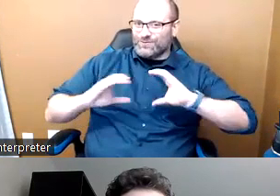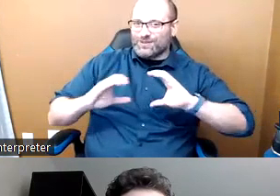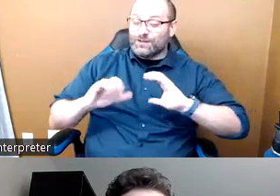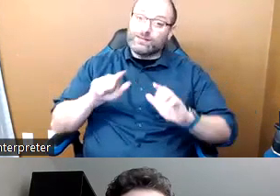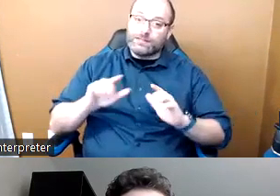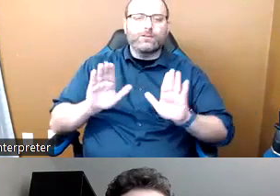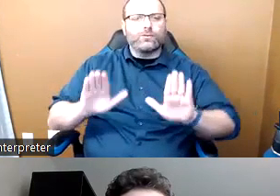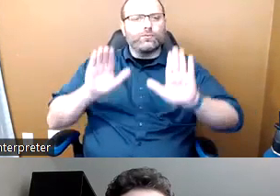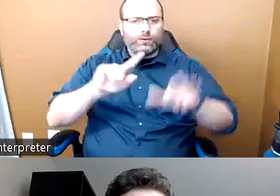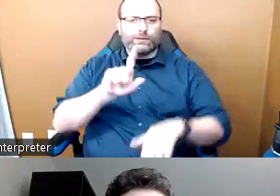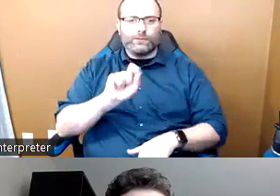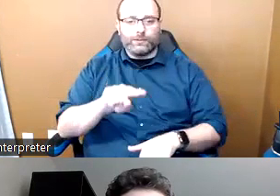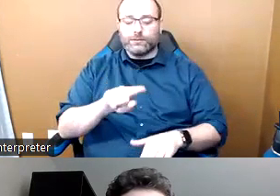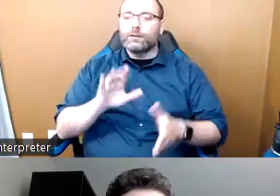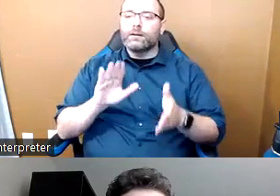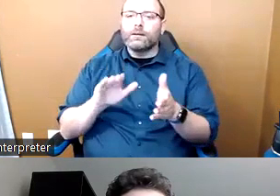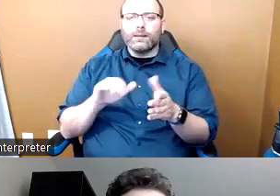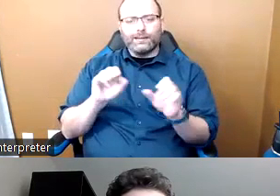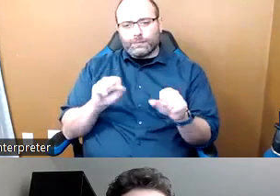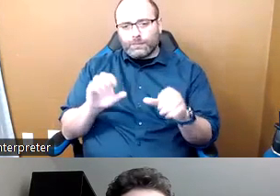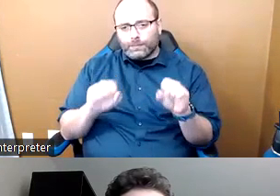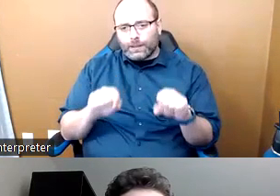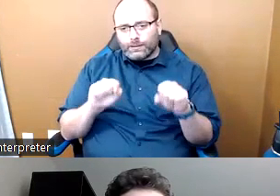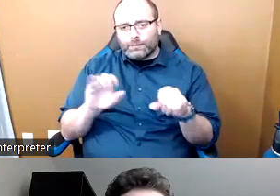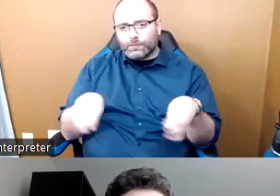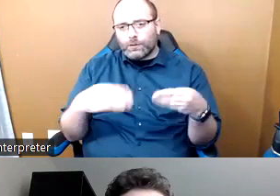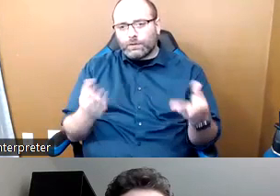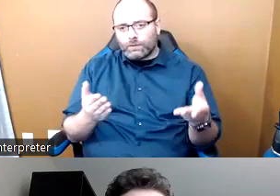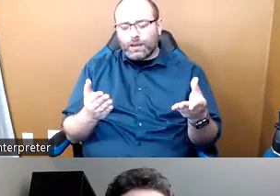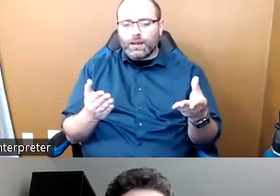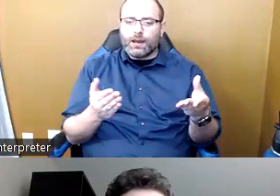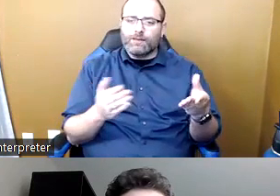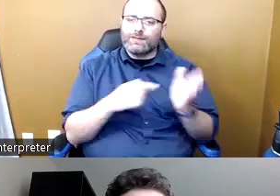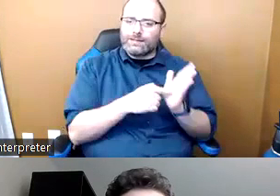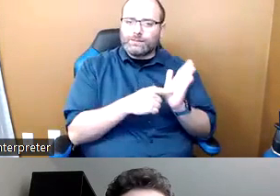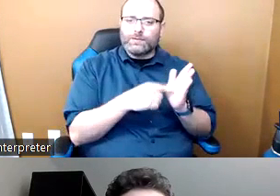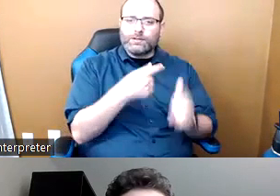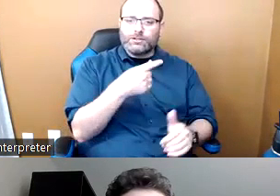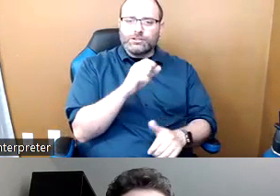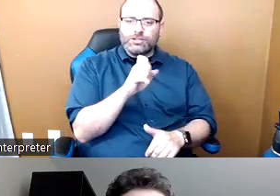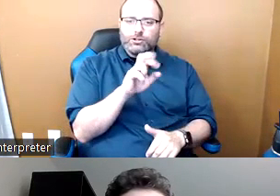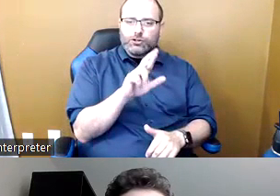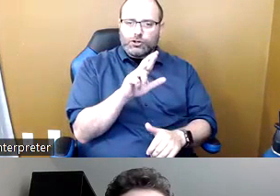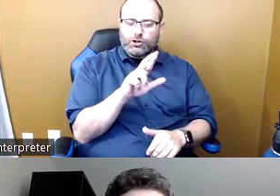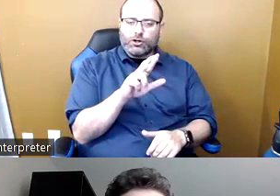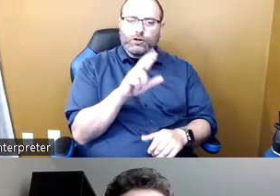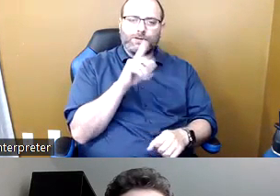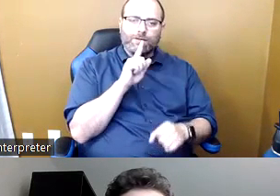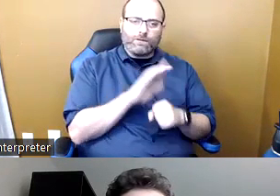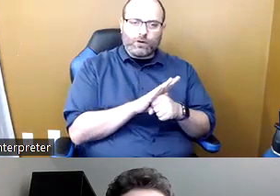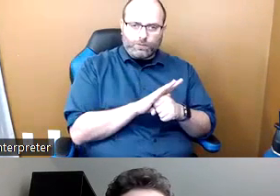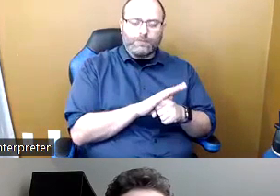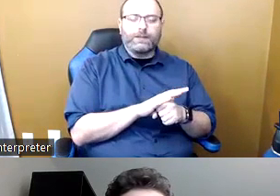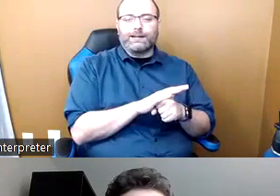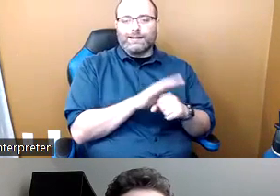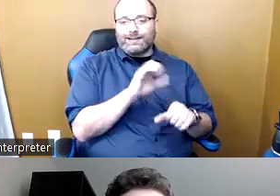great question. Can you possibly provide an example of gender affirmative care, what that would look like, maybe from as a